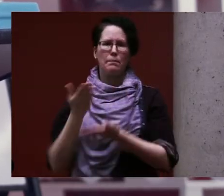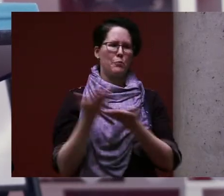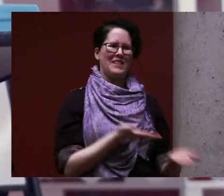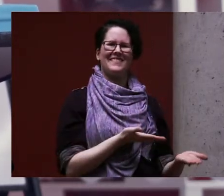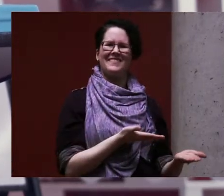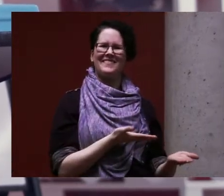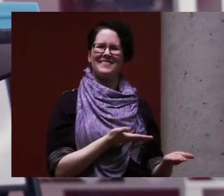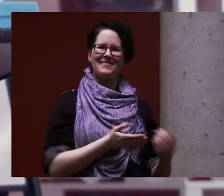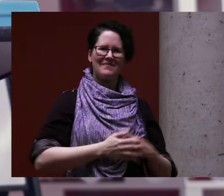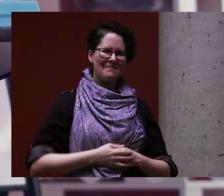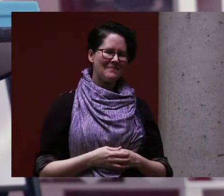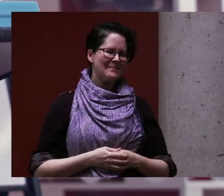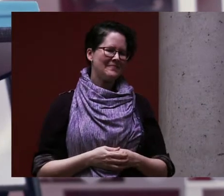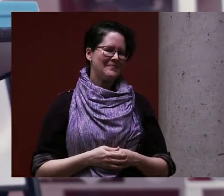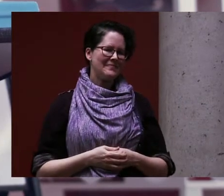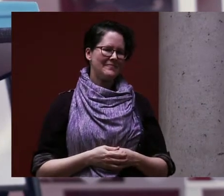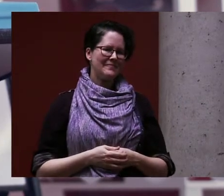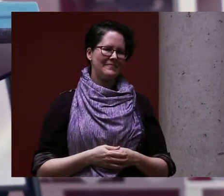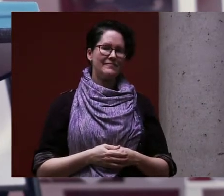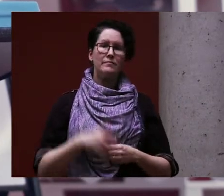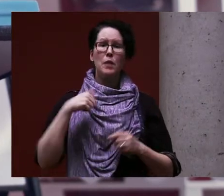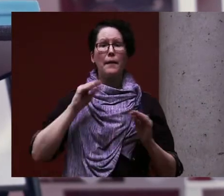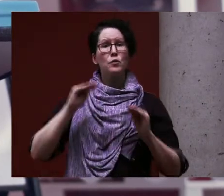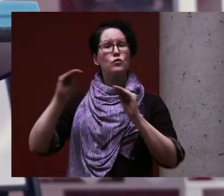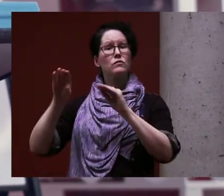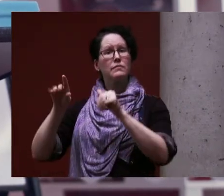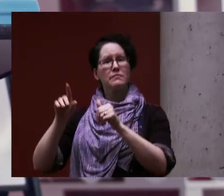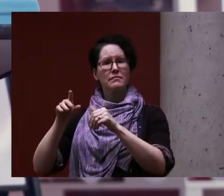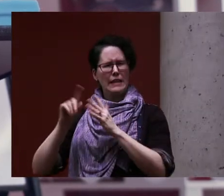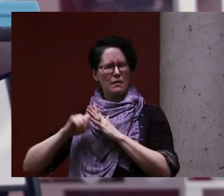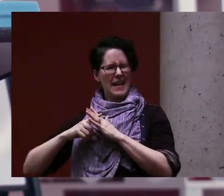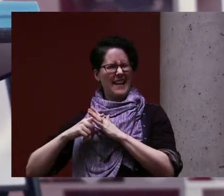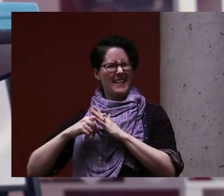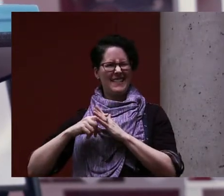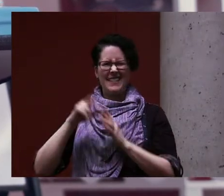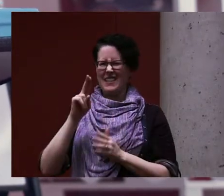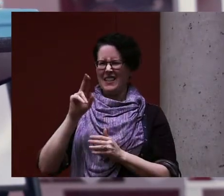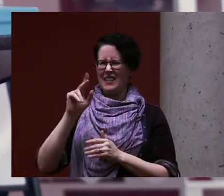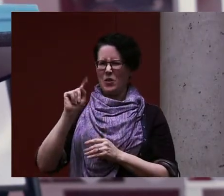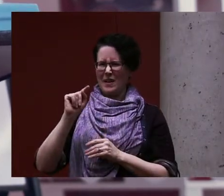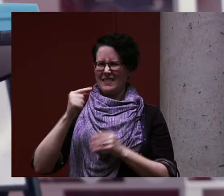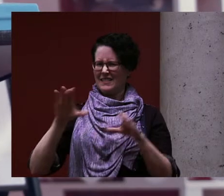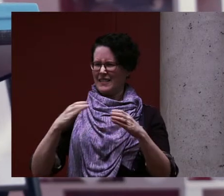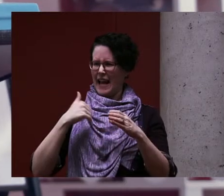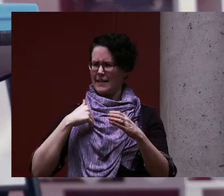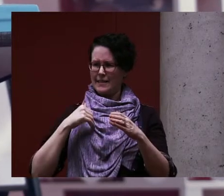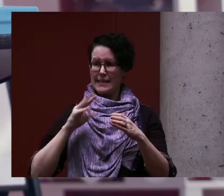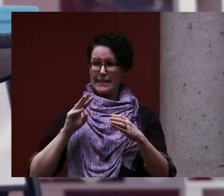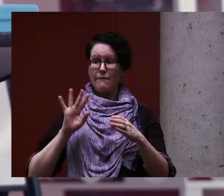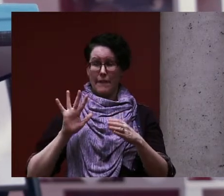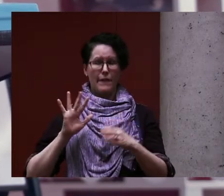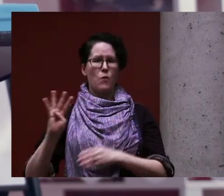When I first moved in, I was on a different unit, which had 54 residents and 6